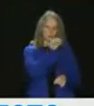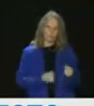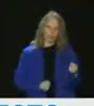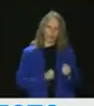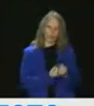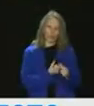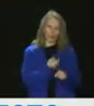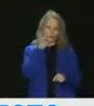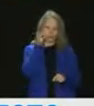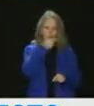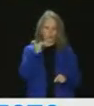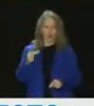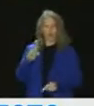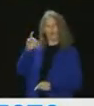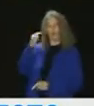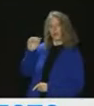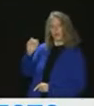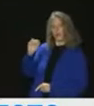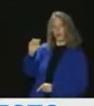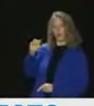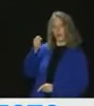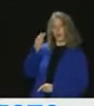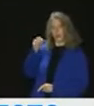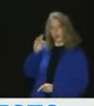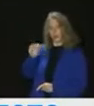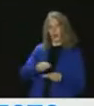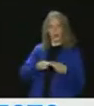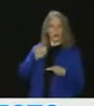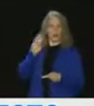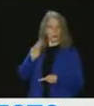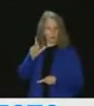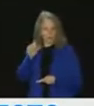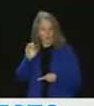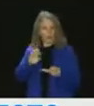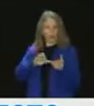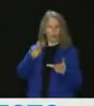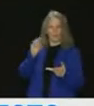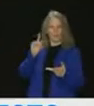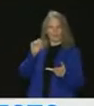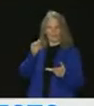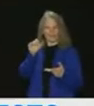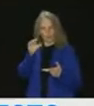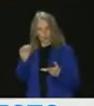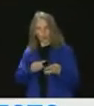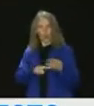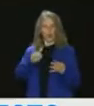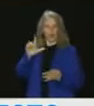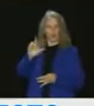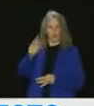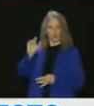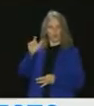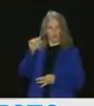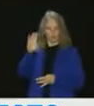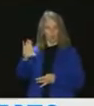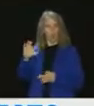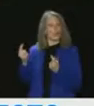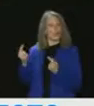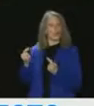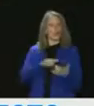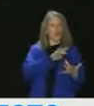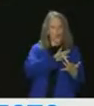Minister Alcabra, as well as Ministers Blair, Mendicino and LeBlanc, are also in regular contact with their